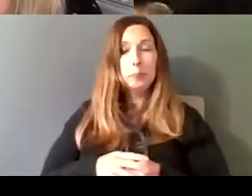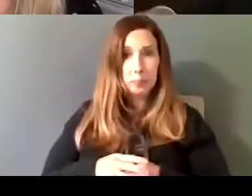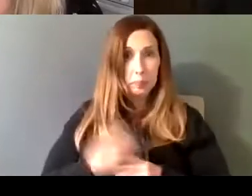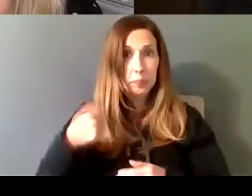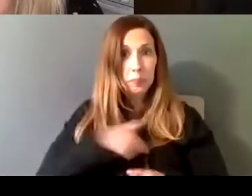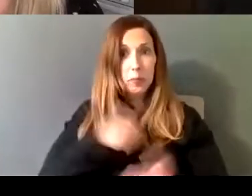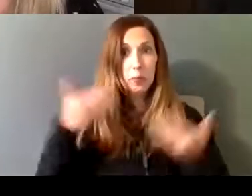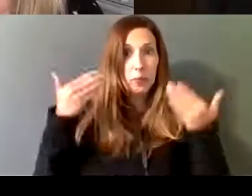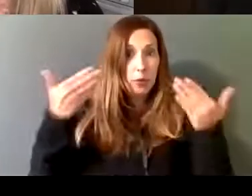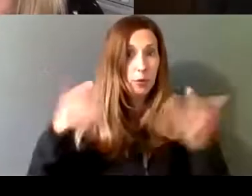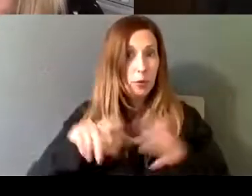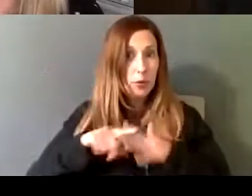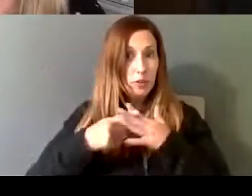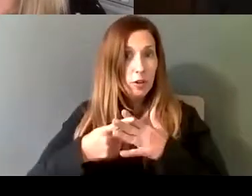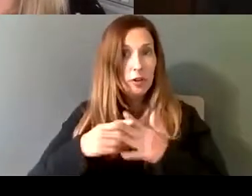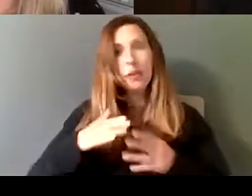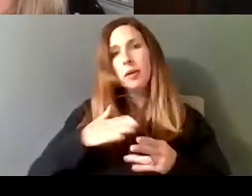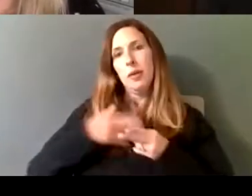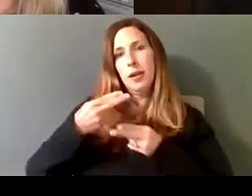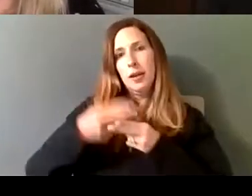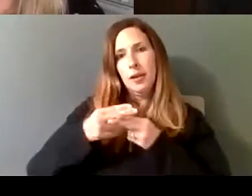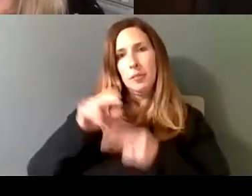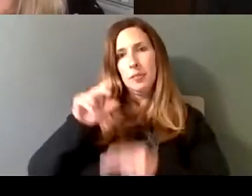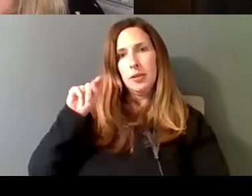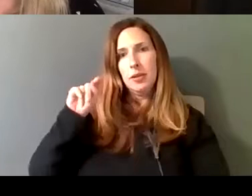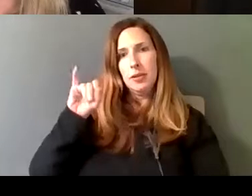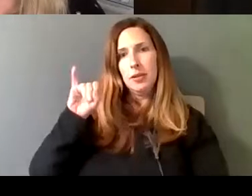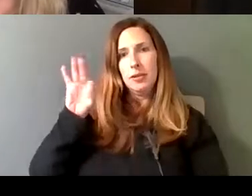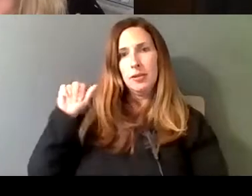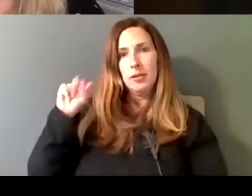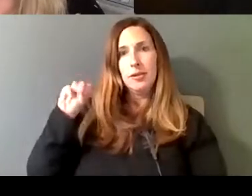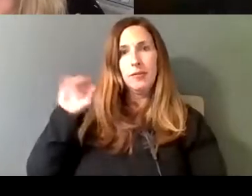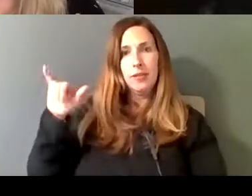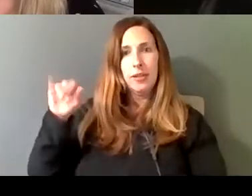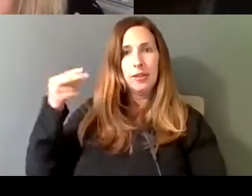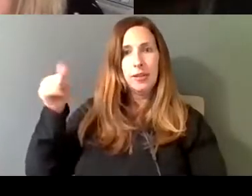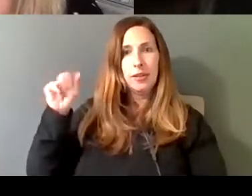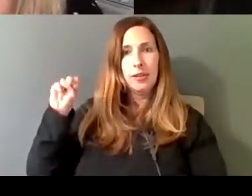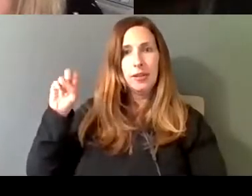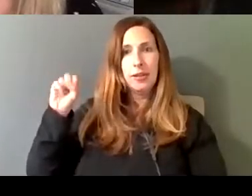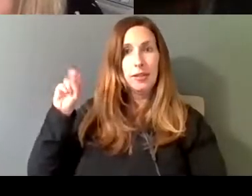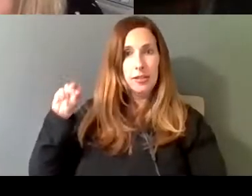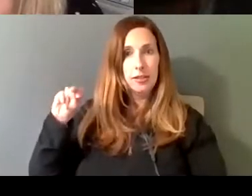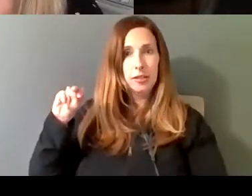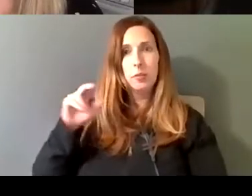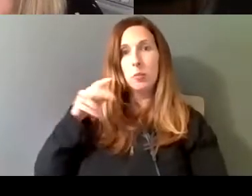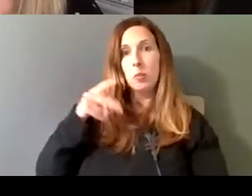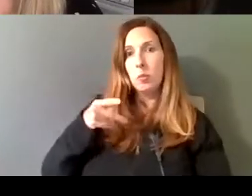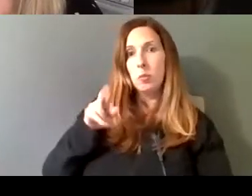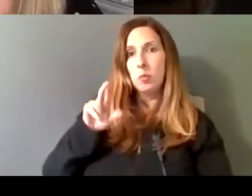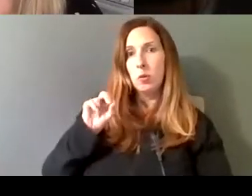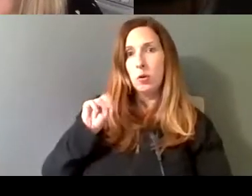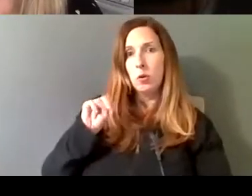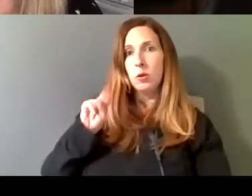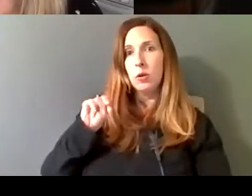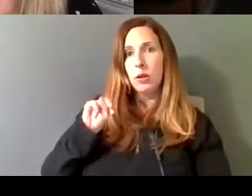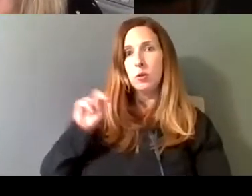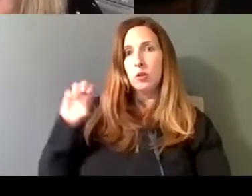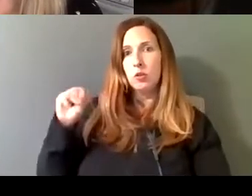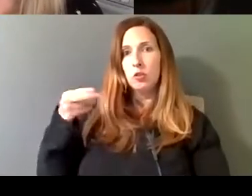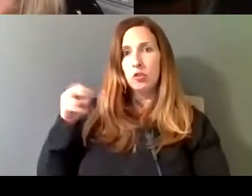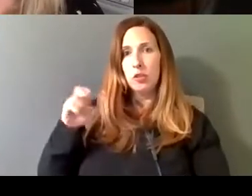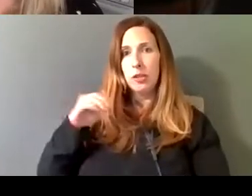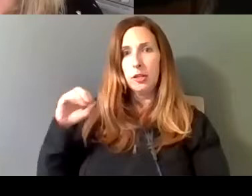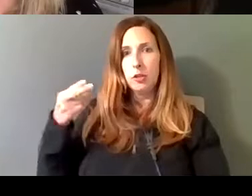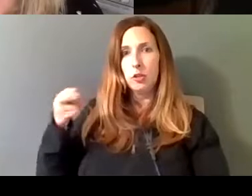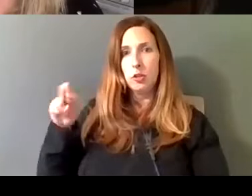started. My name is Tiffany Hansen. My pronouns are she and hers, and I am the Outreach